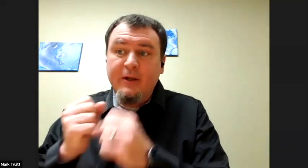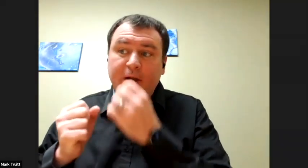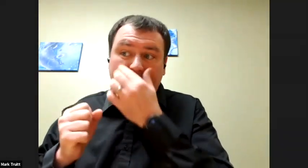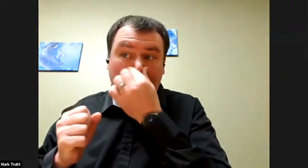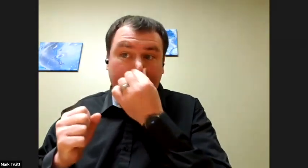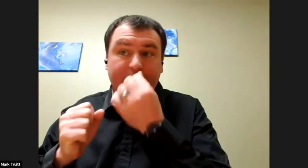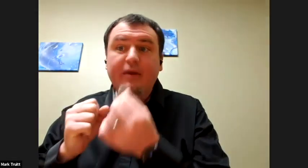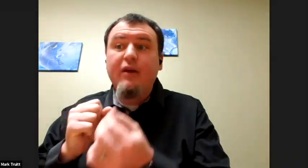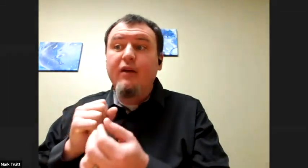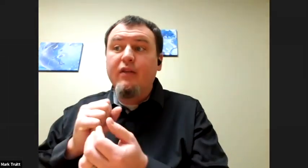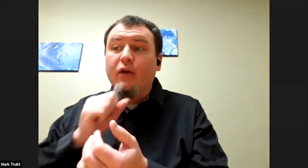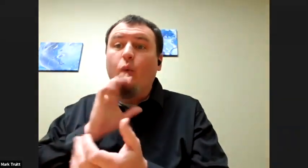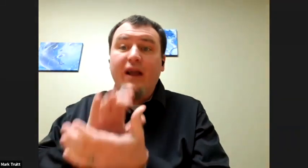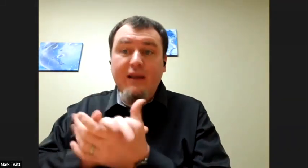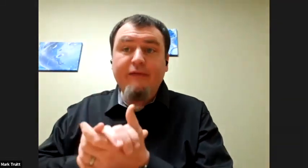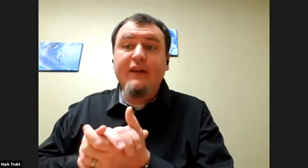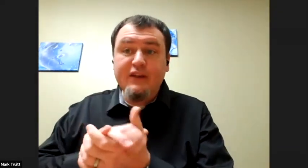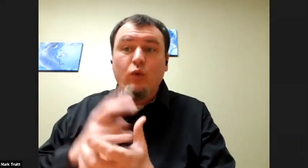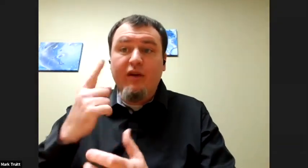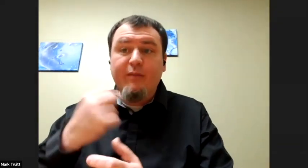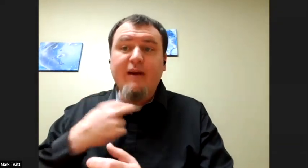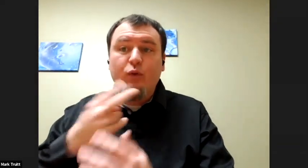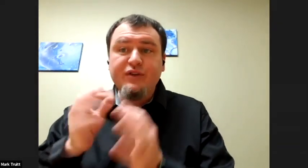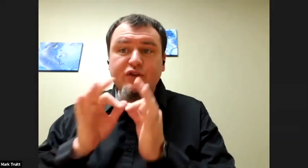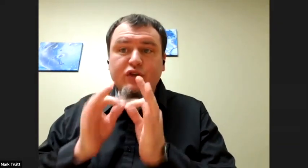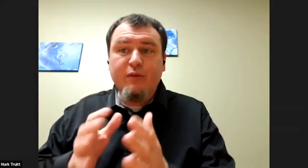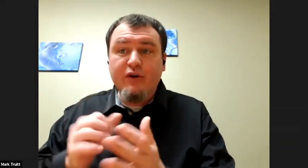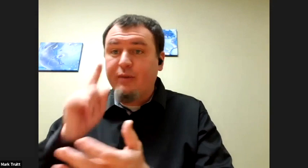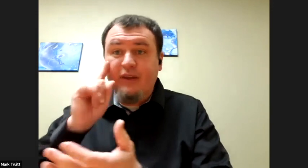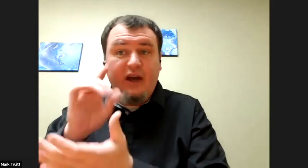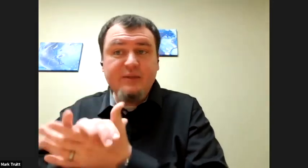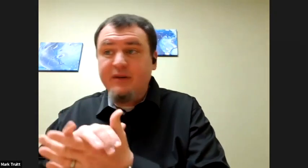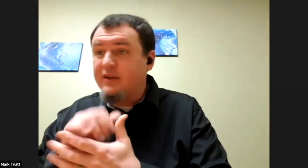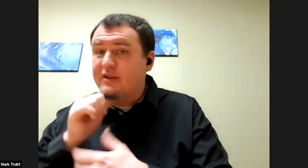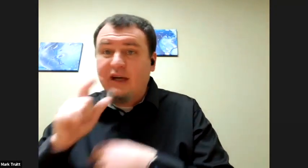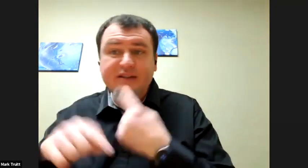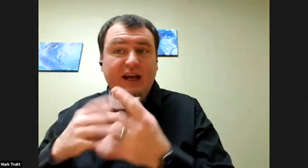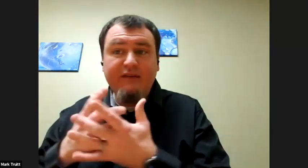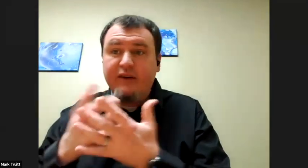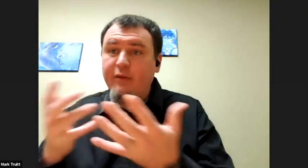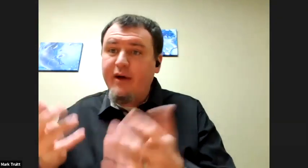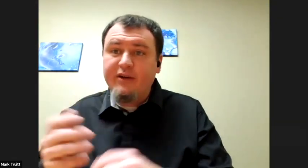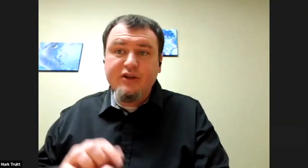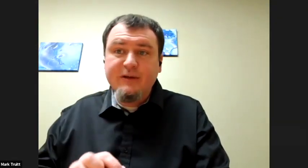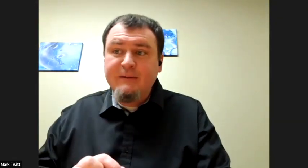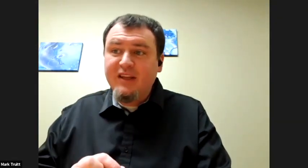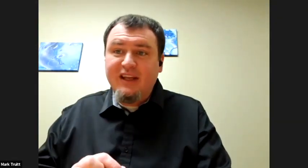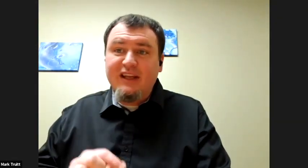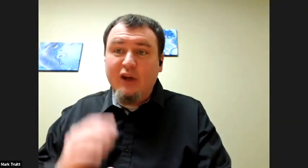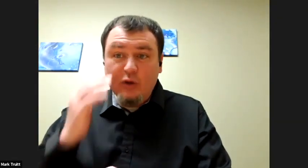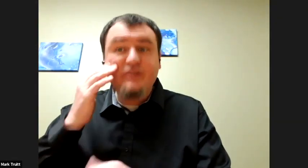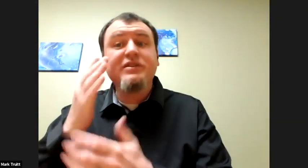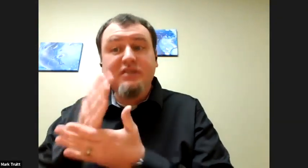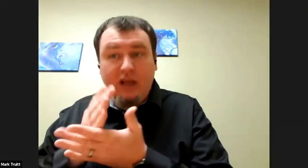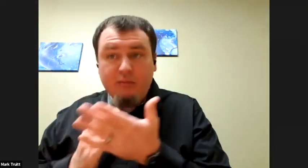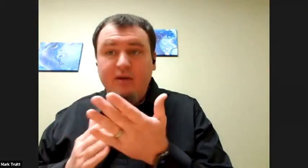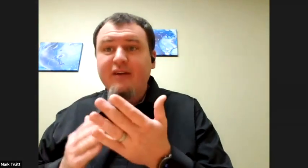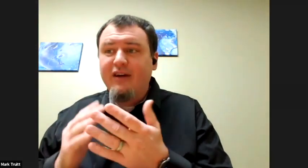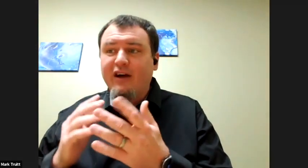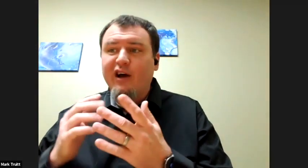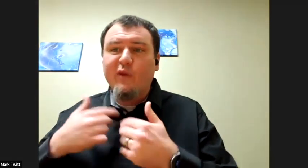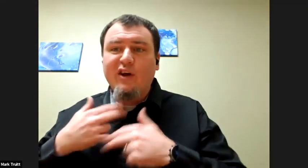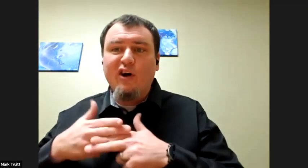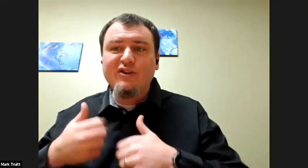years. The wife is one of my voice interpreters, but the husband does not sign very much. He knows